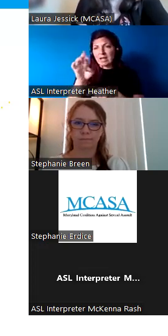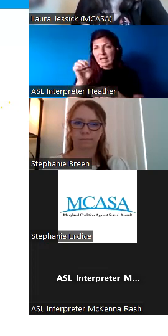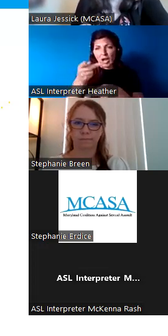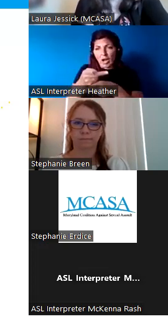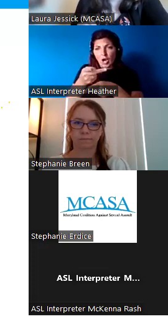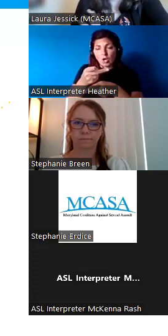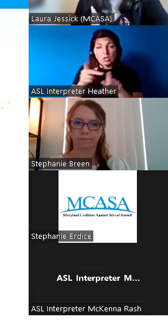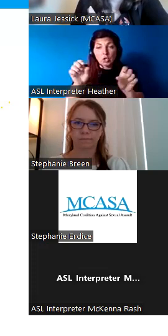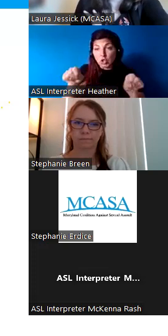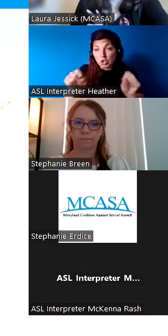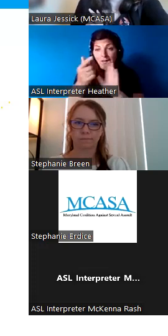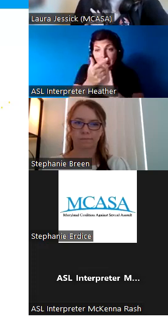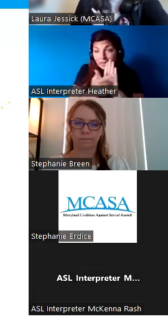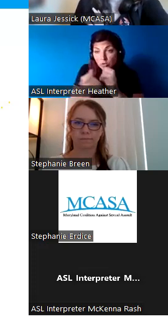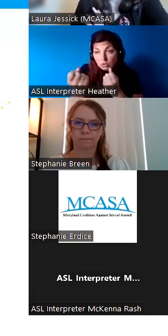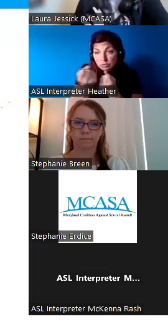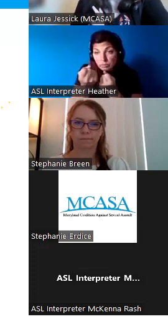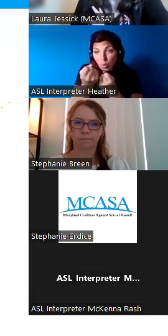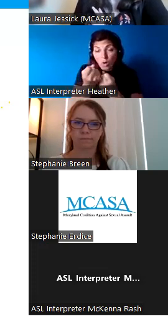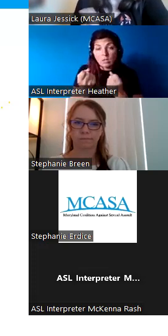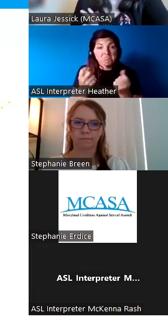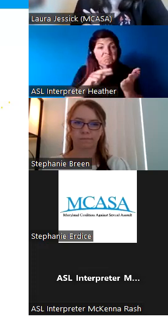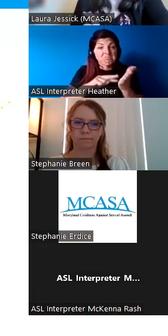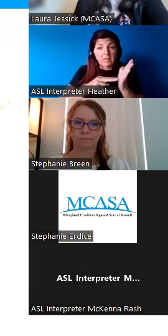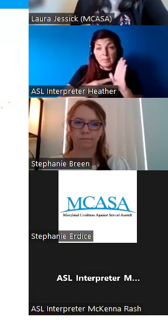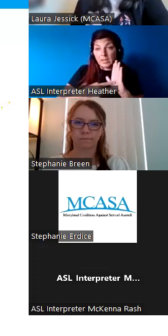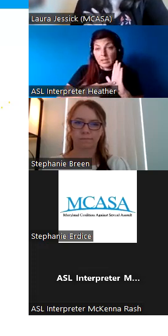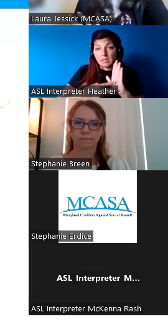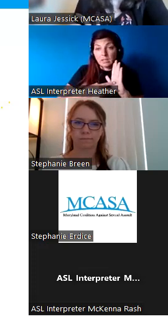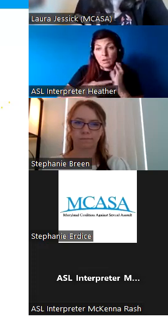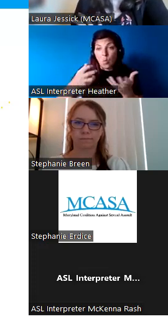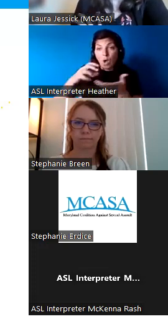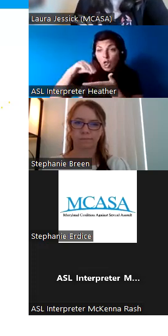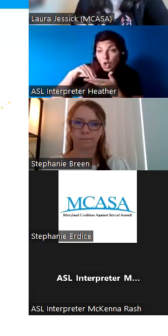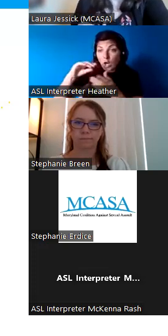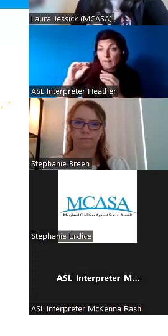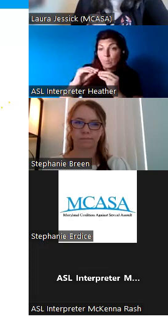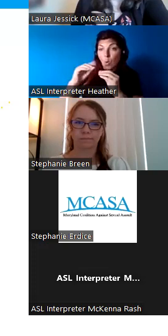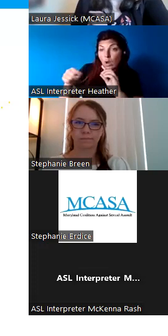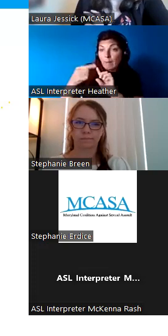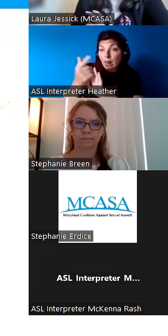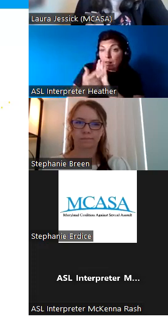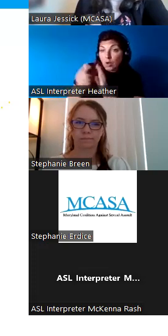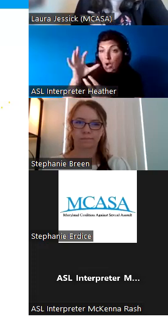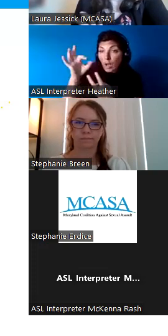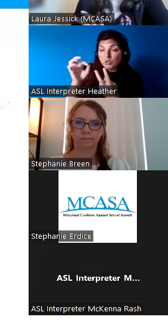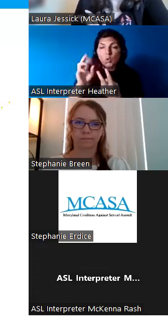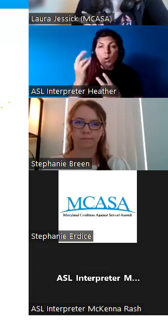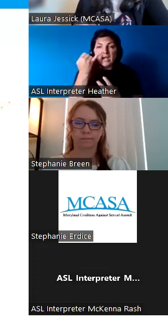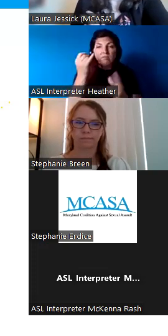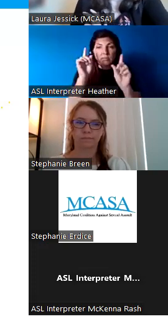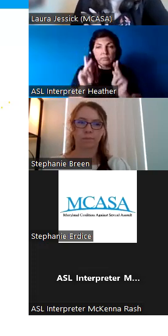legal support services, whether that's asking to learn more about their legal options, or if someone is